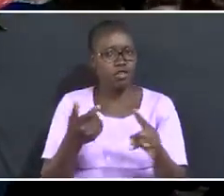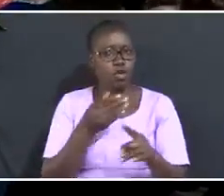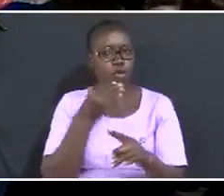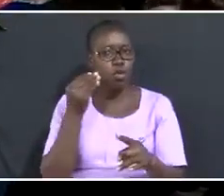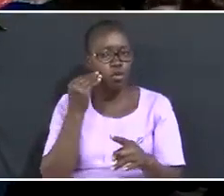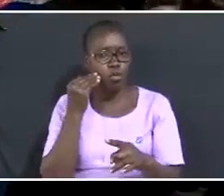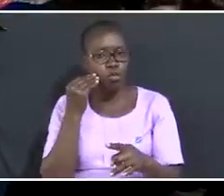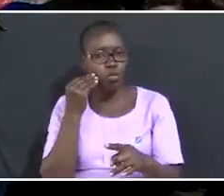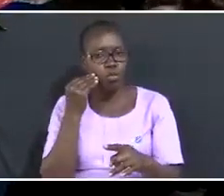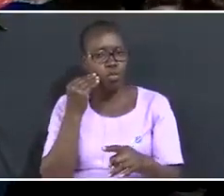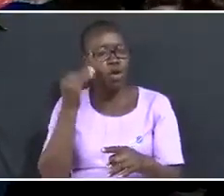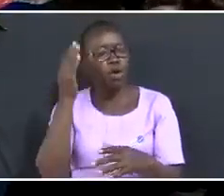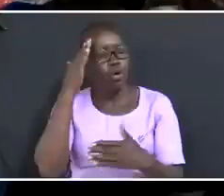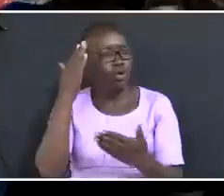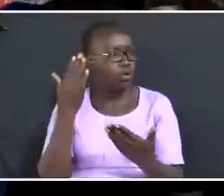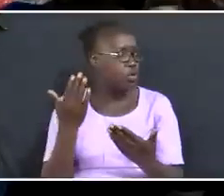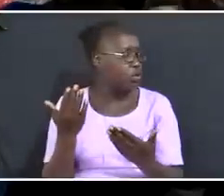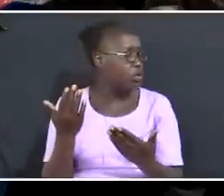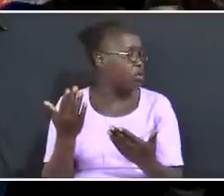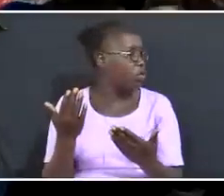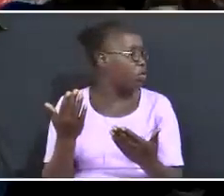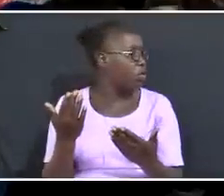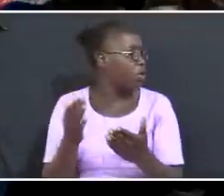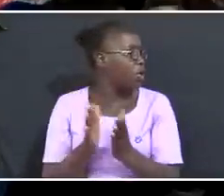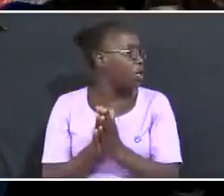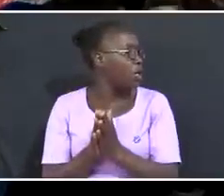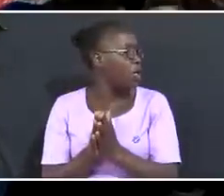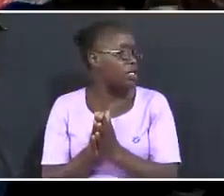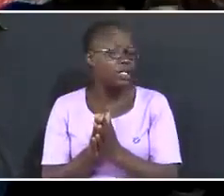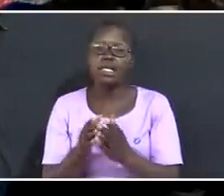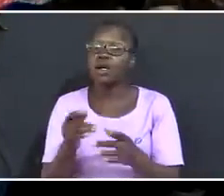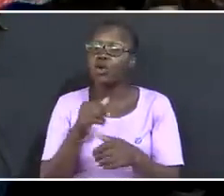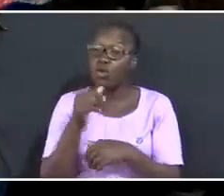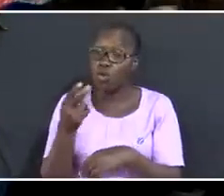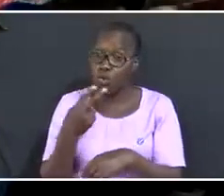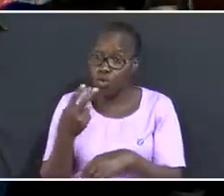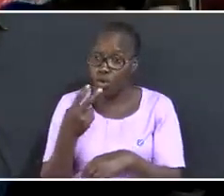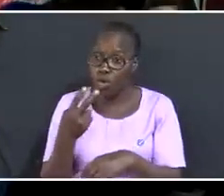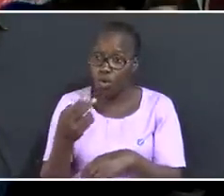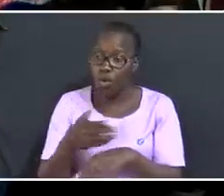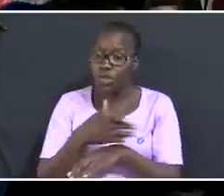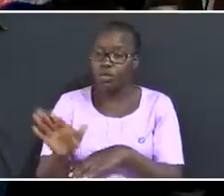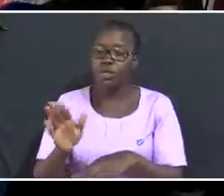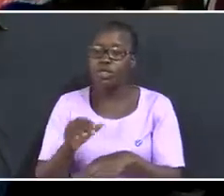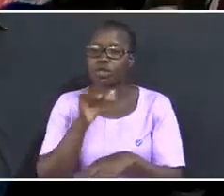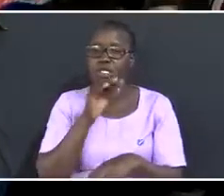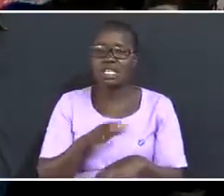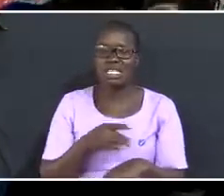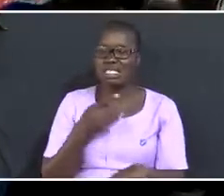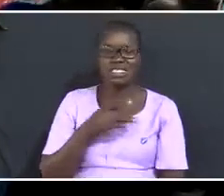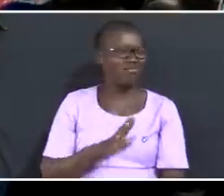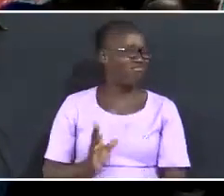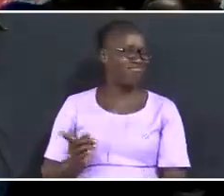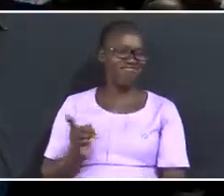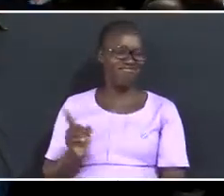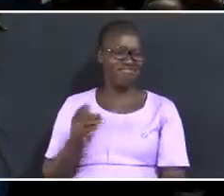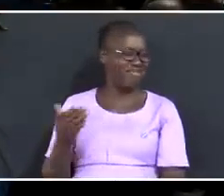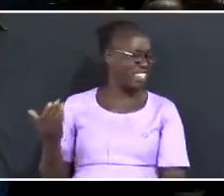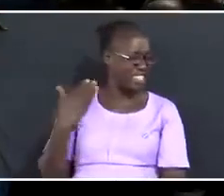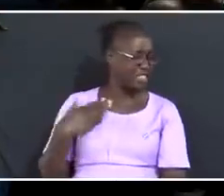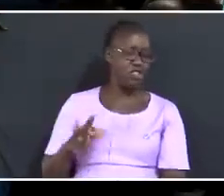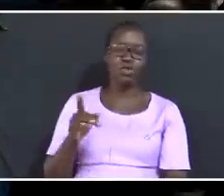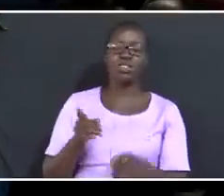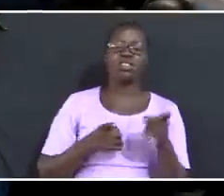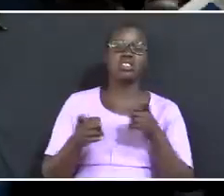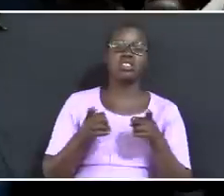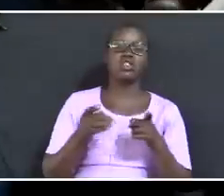home. You know, I'm talking about the prodigal son. He said, I don't like these restrictions at